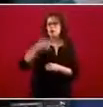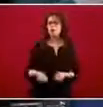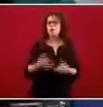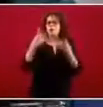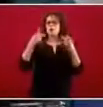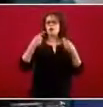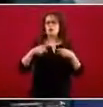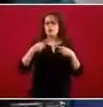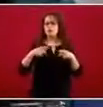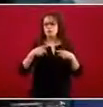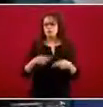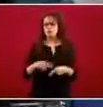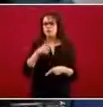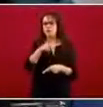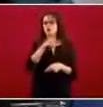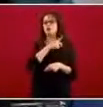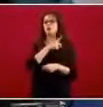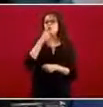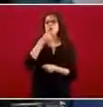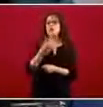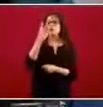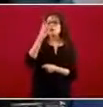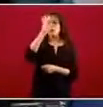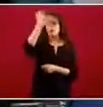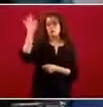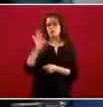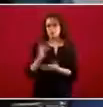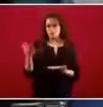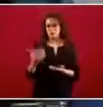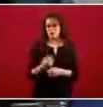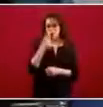because I think we haven't been seeing a lot of data regarding that.